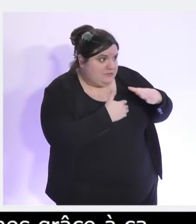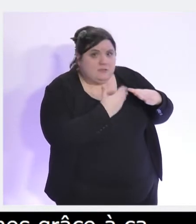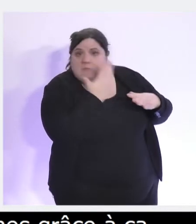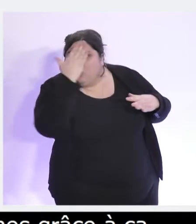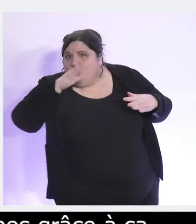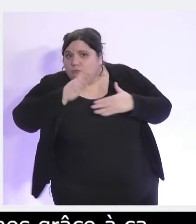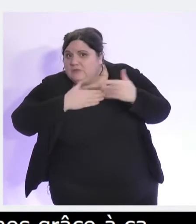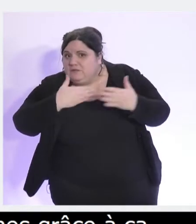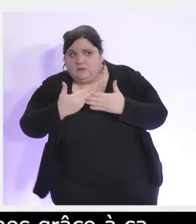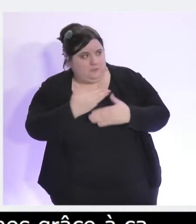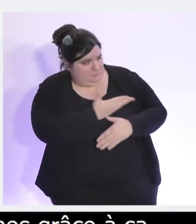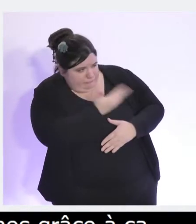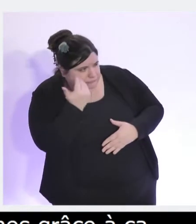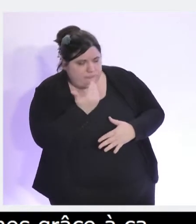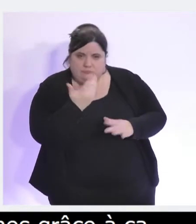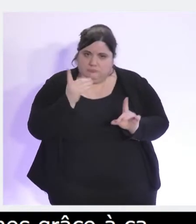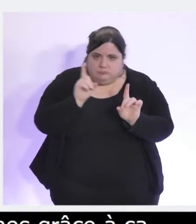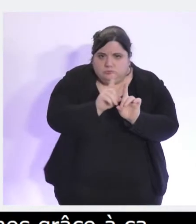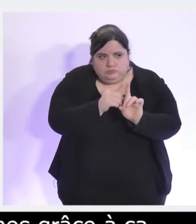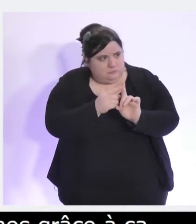discovering new jobs.